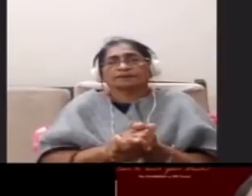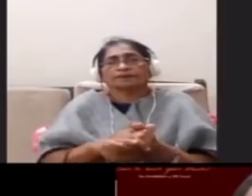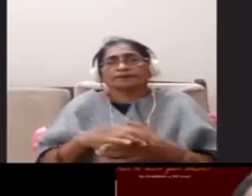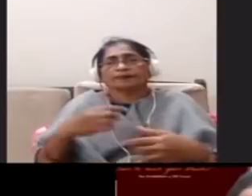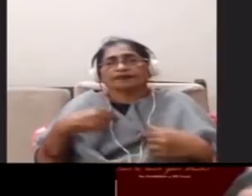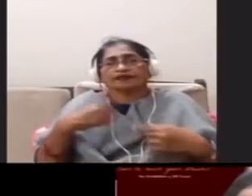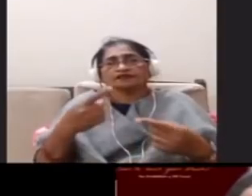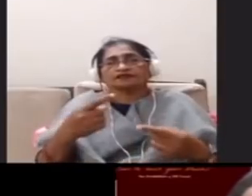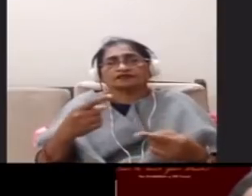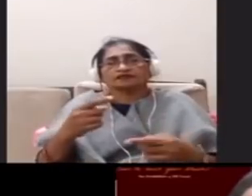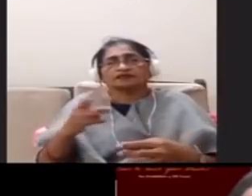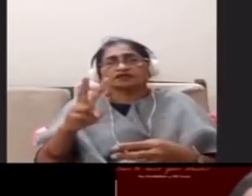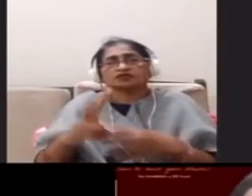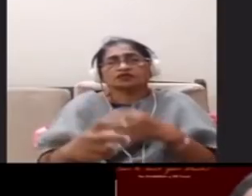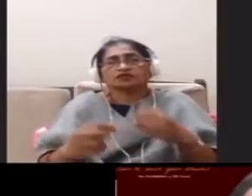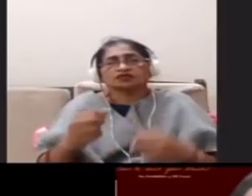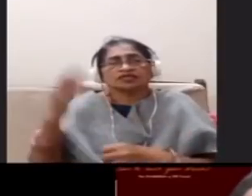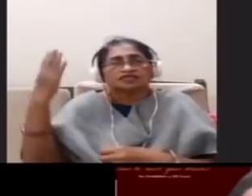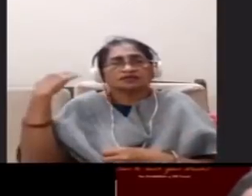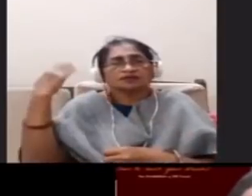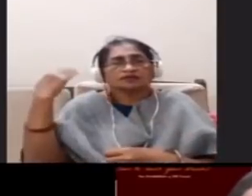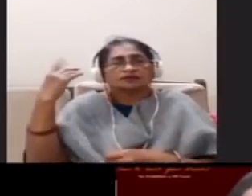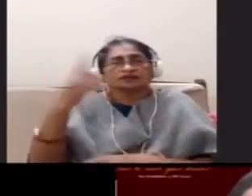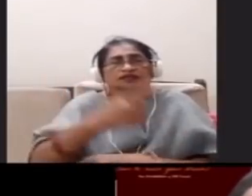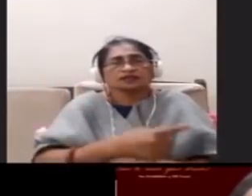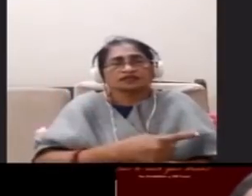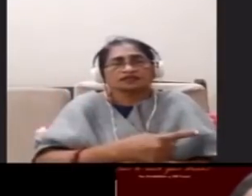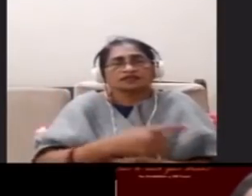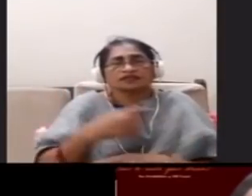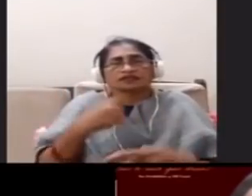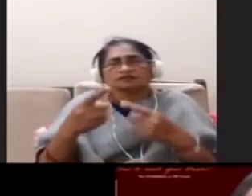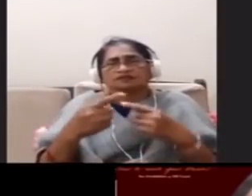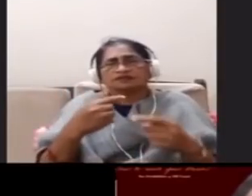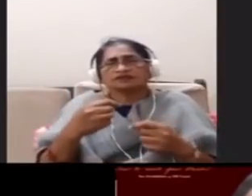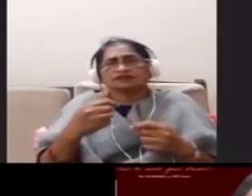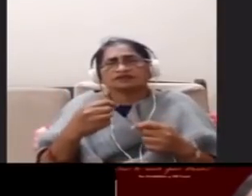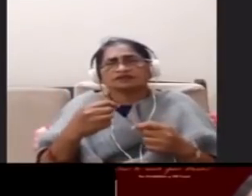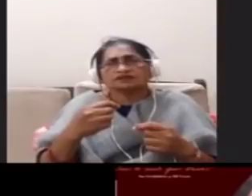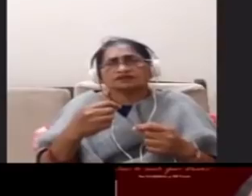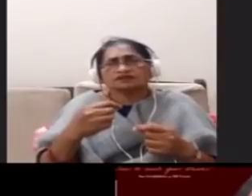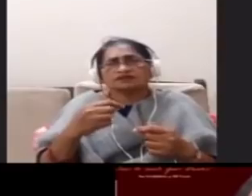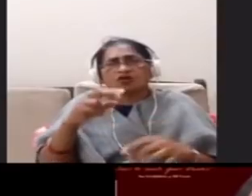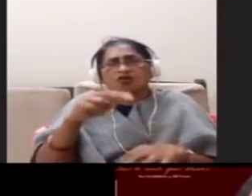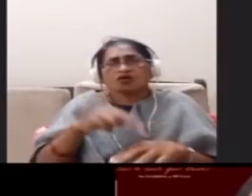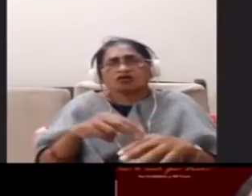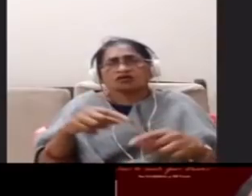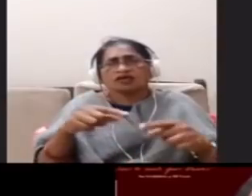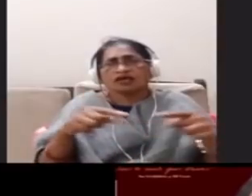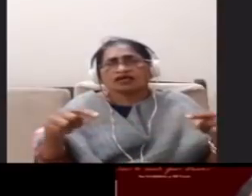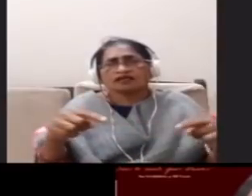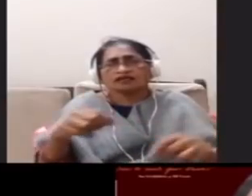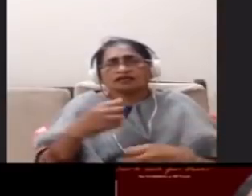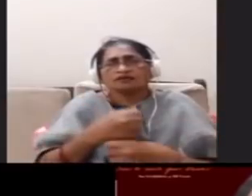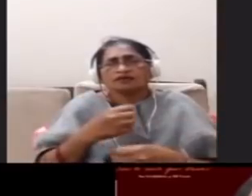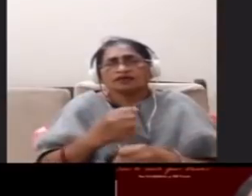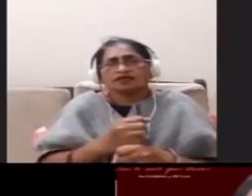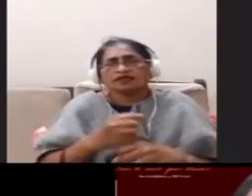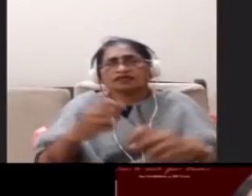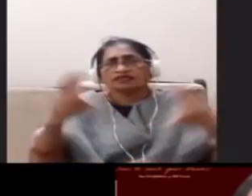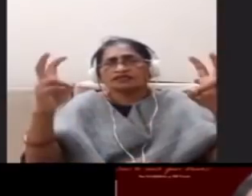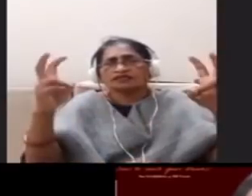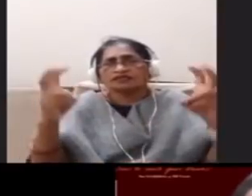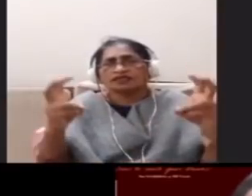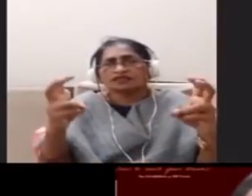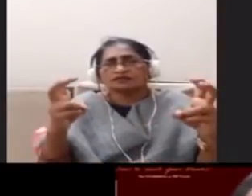about 2 days ago about some people who are criticizing me online because of making certain political statements. But then